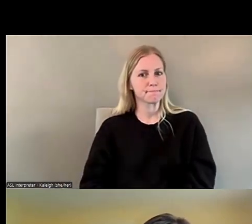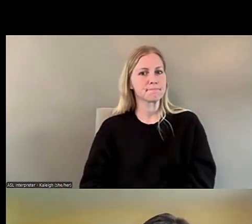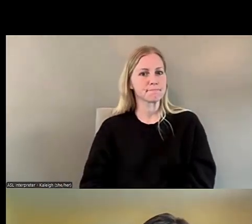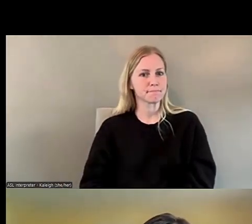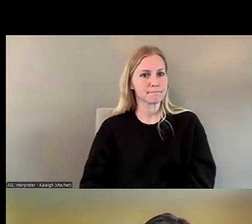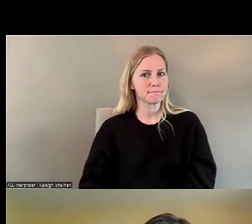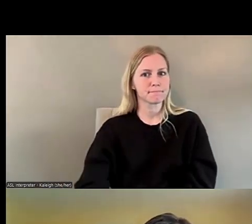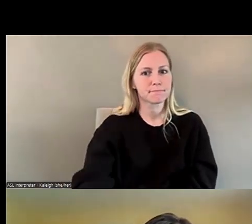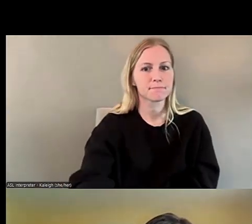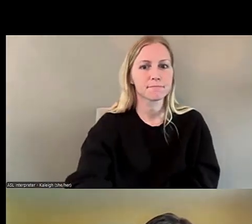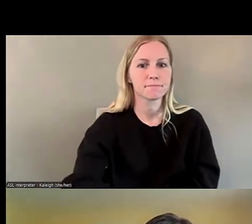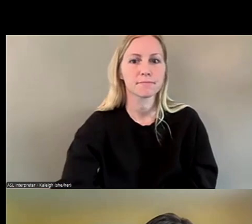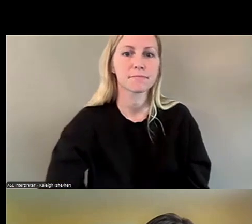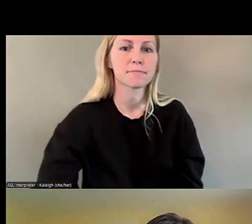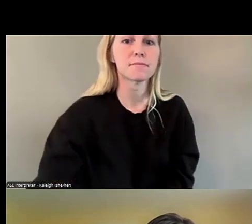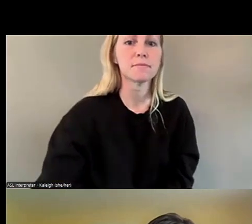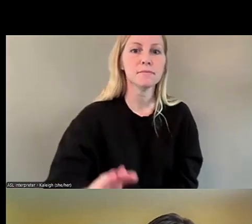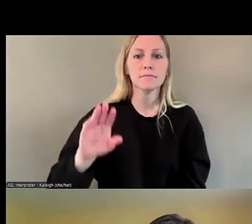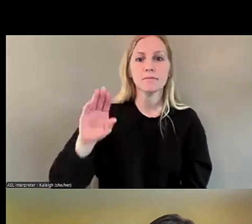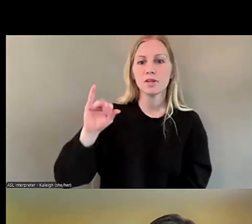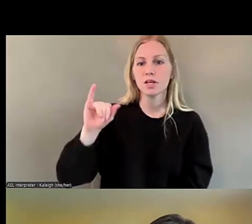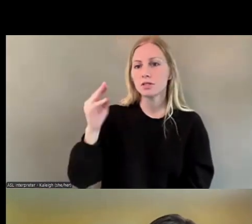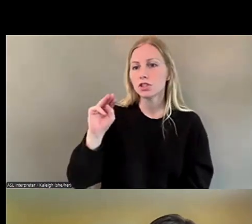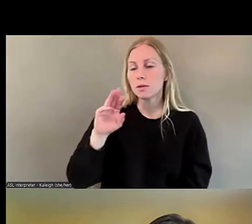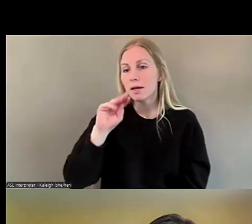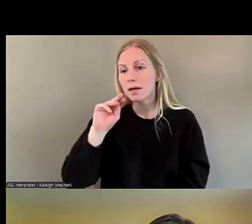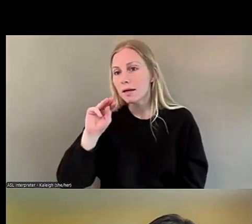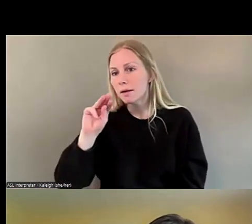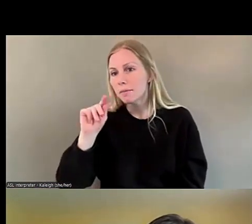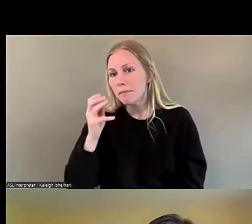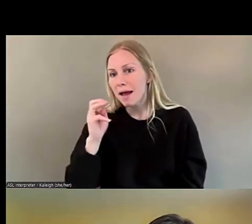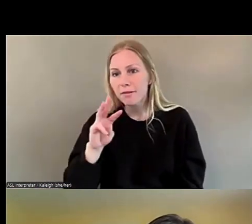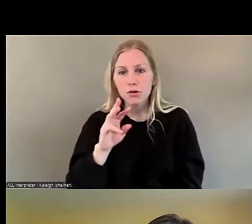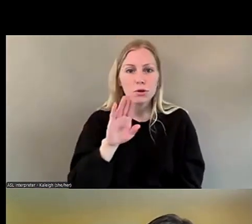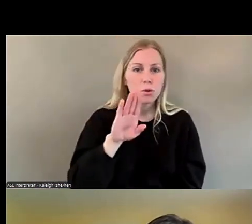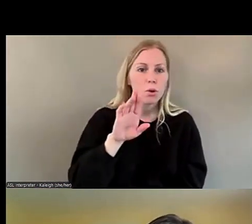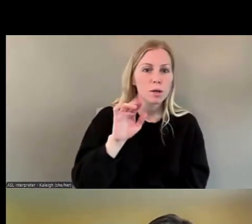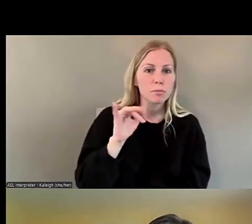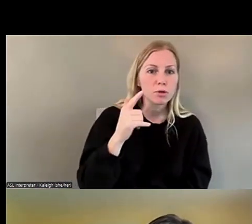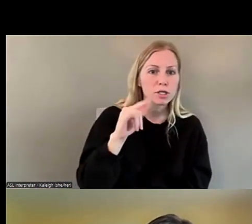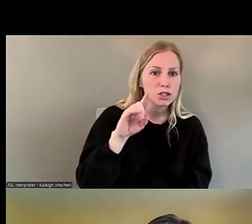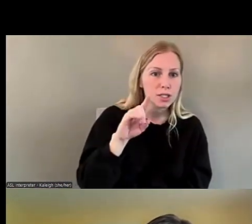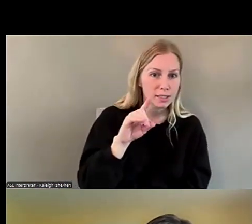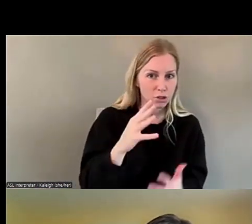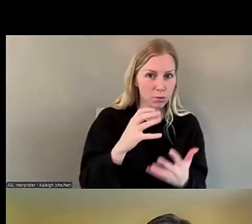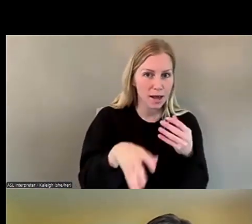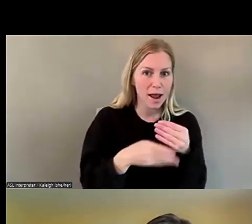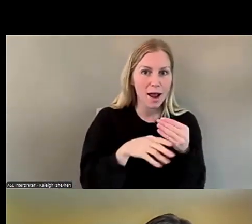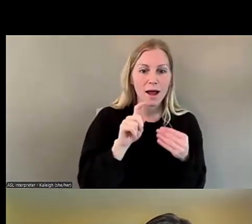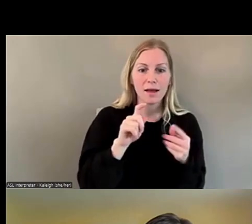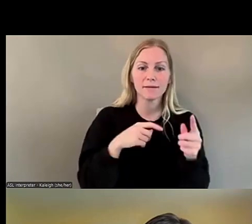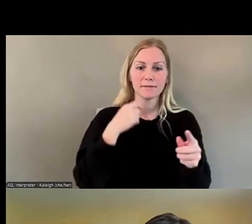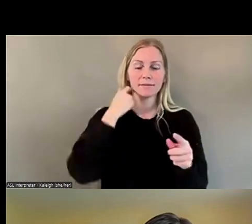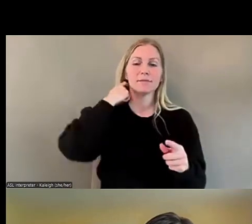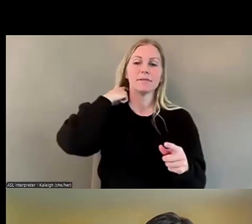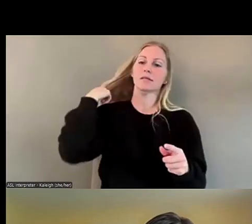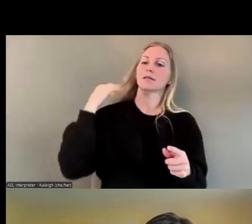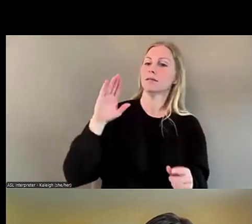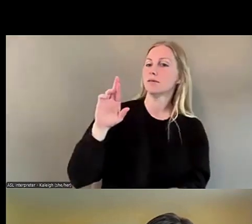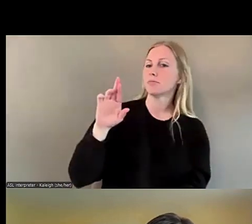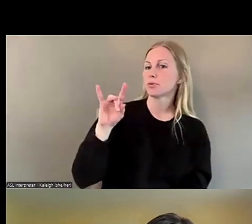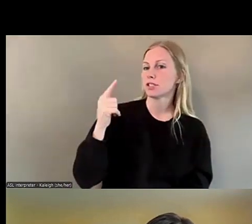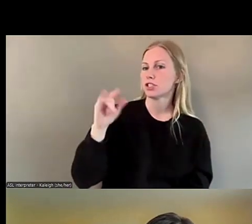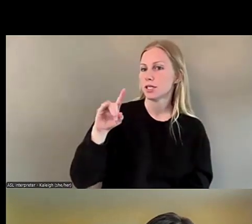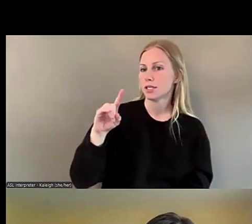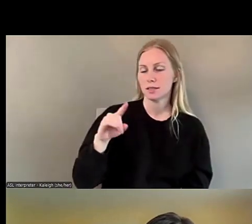Matthew or Bridget, do you have anything you want to add on that point? I would just agree and emphasize that EOS